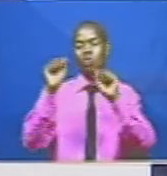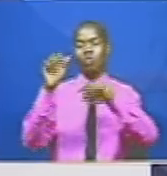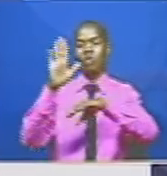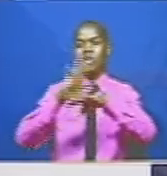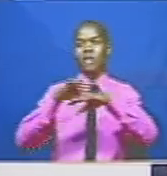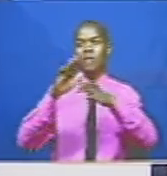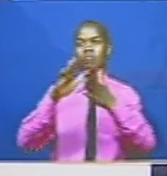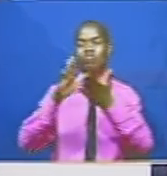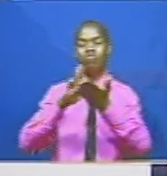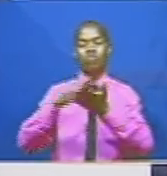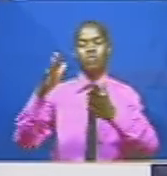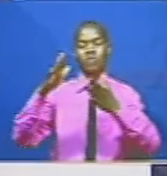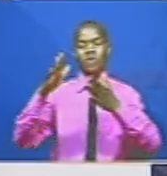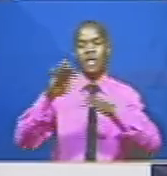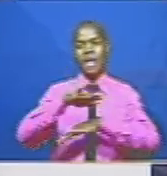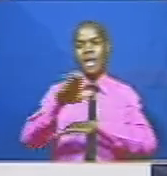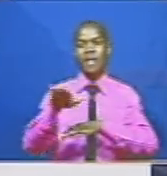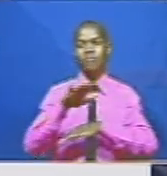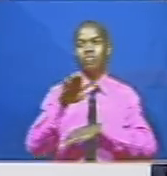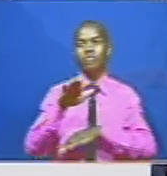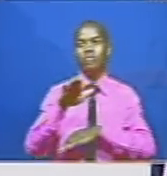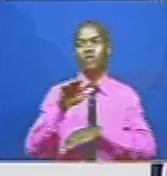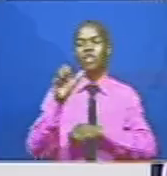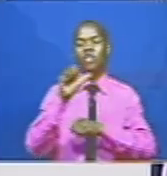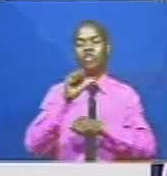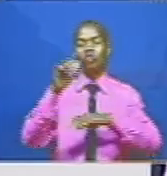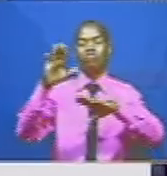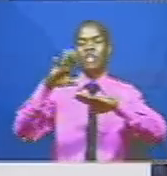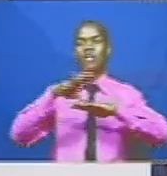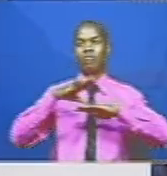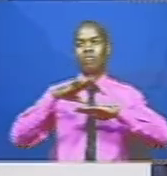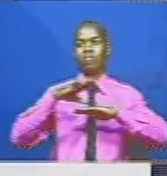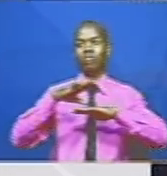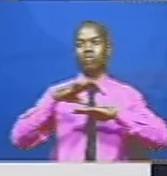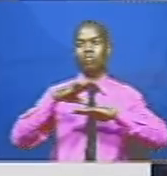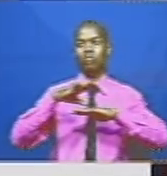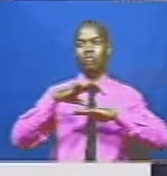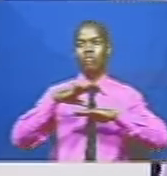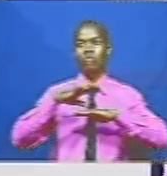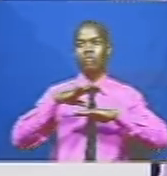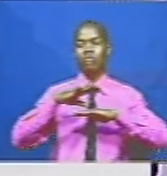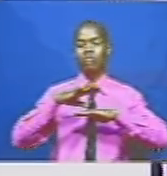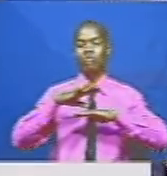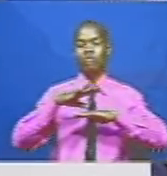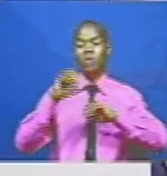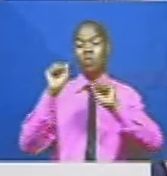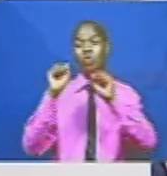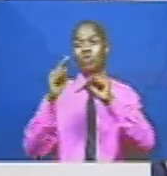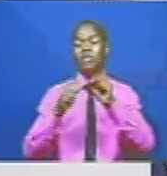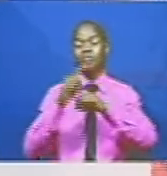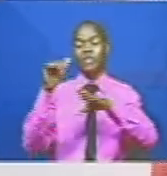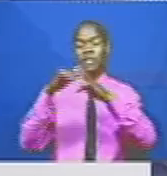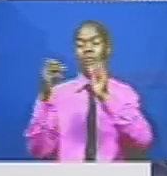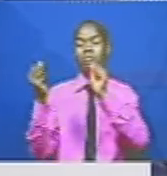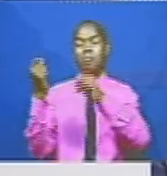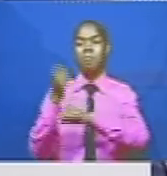realize the brands that we have, they are not they are not sufficient. You realize he can confirm that. In December, you realize